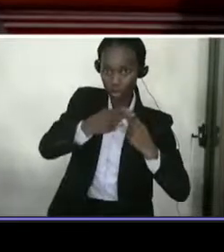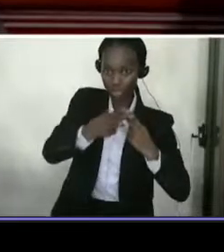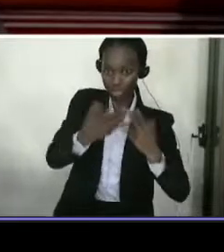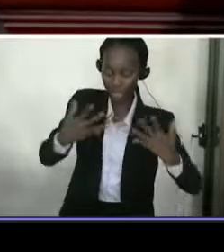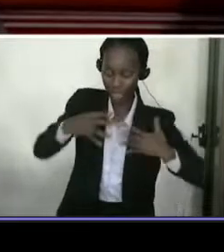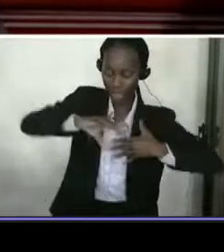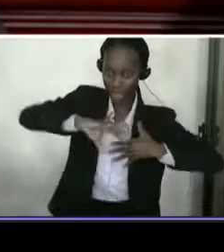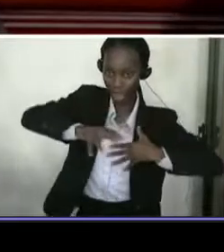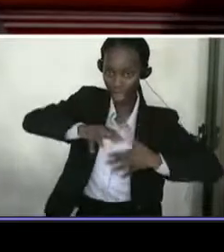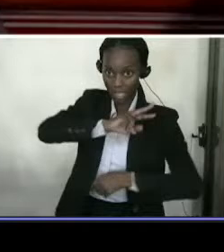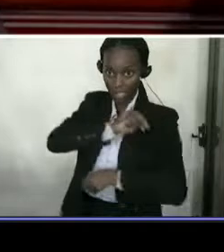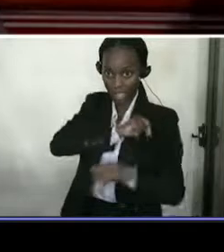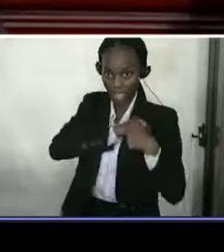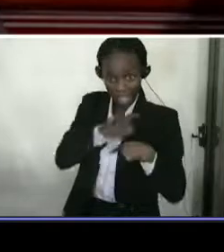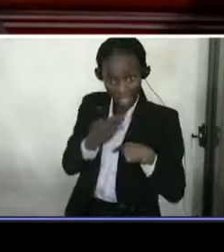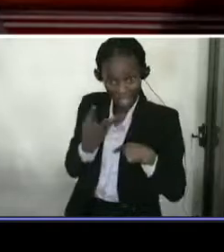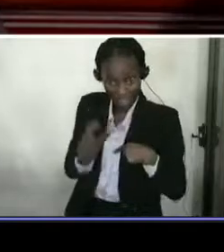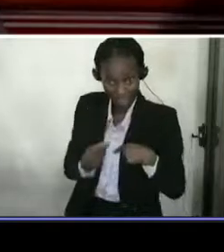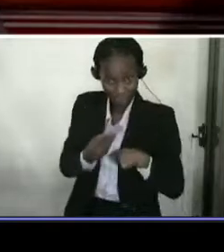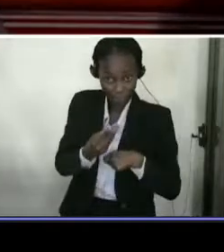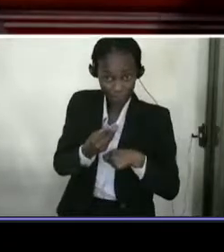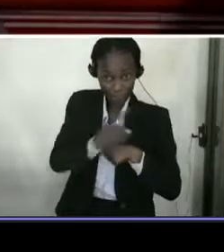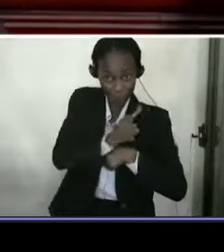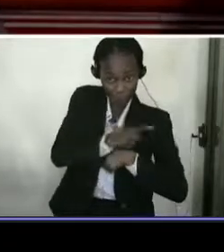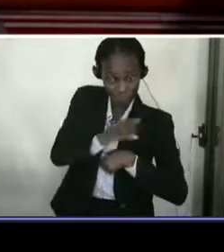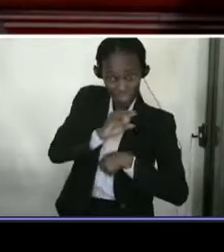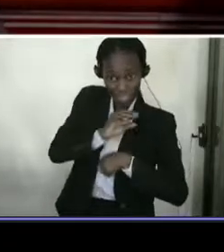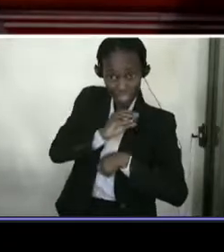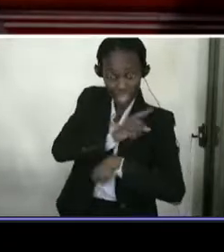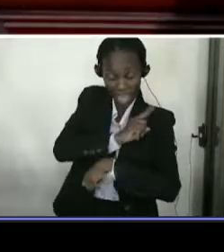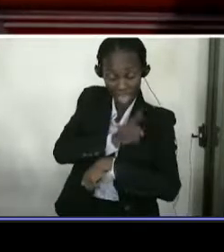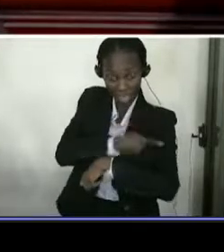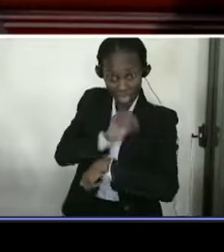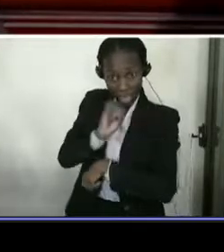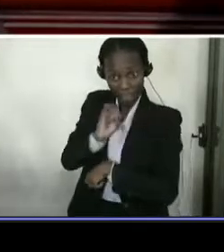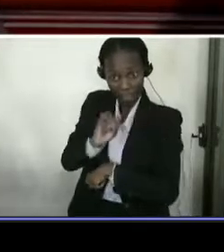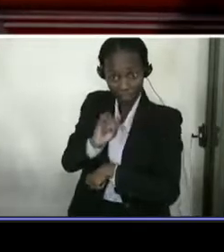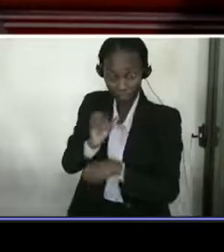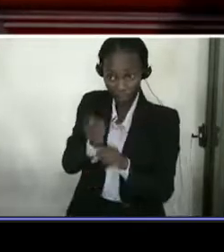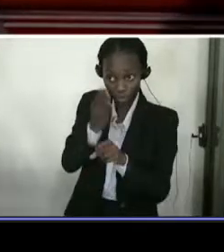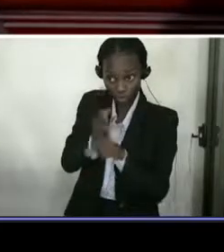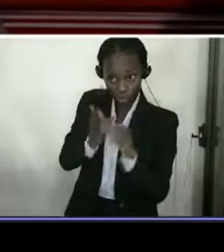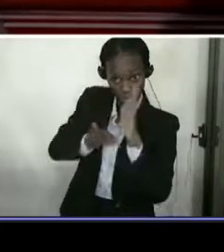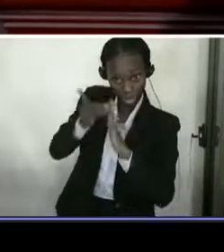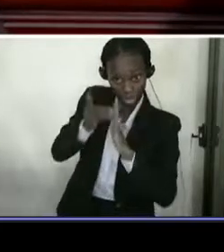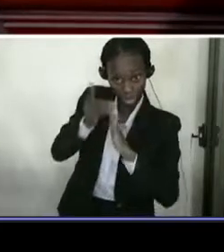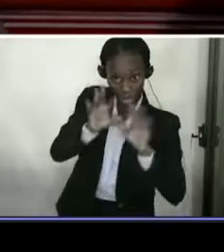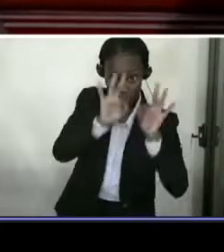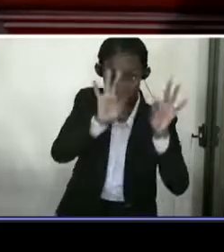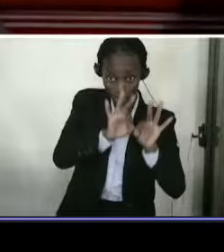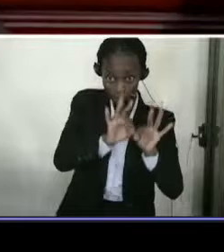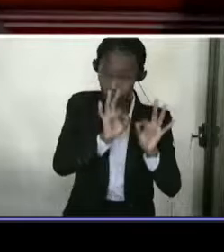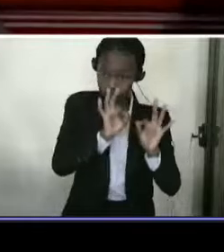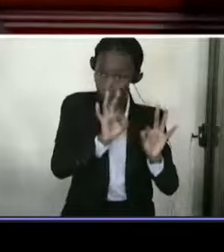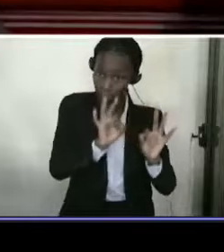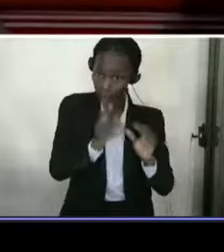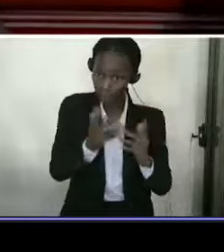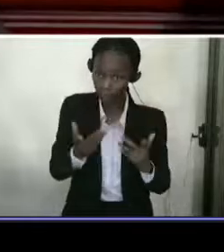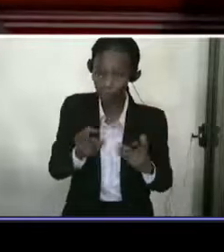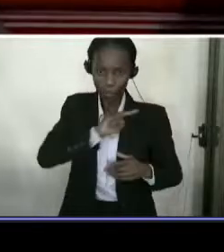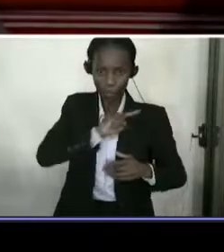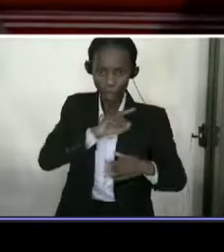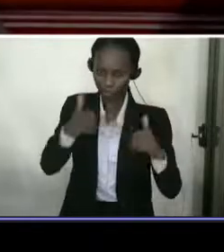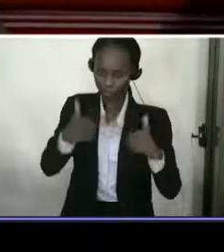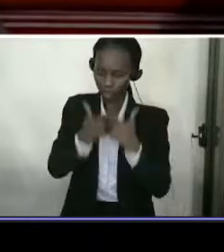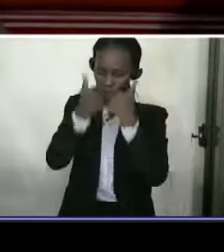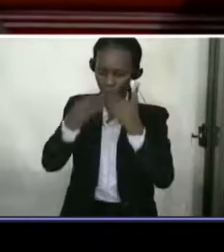equipped enough, and does it have capacity to develop such a framework that will be efficient and effective, considering the number of challenges